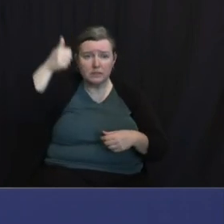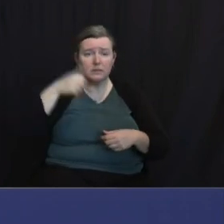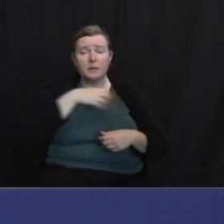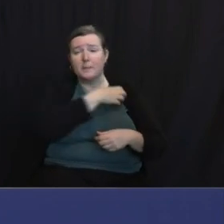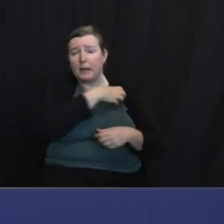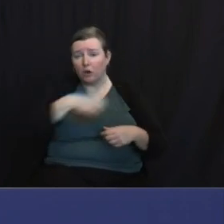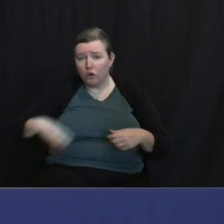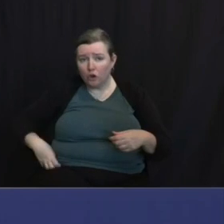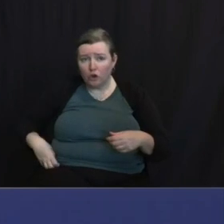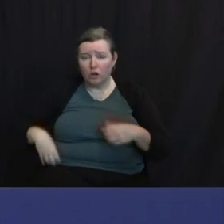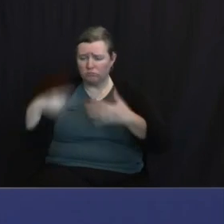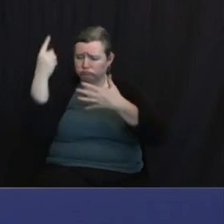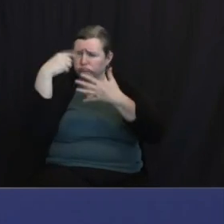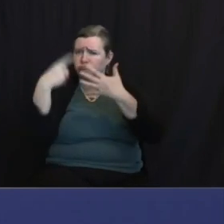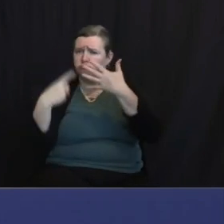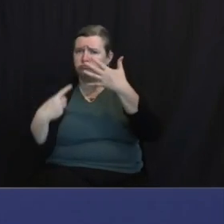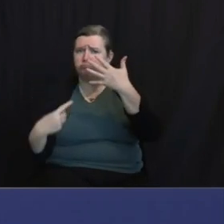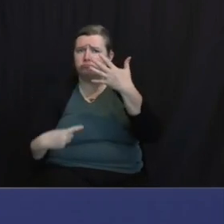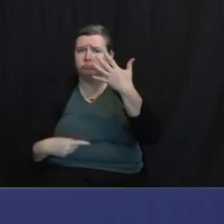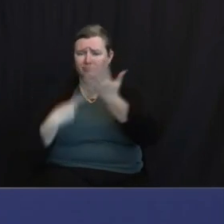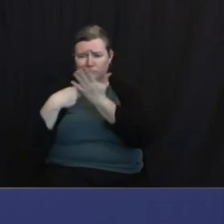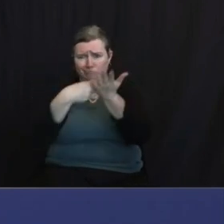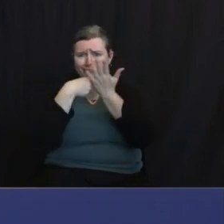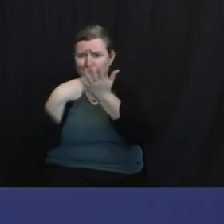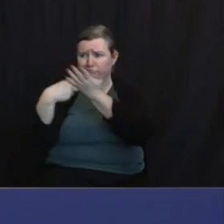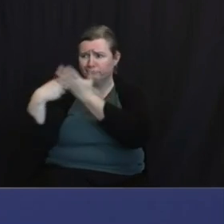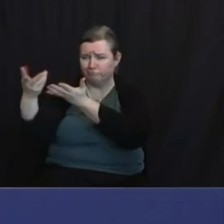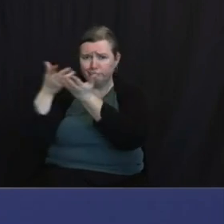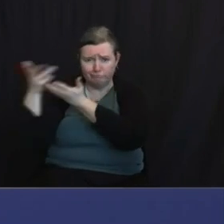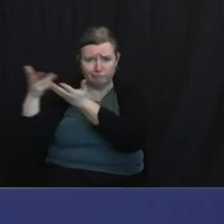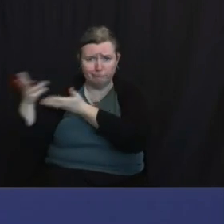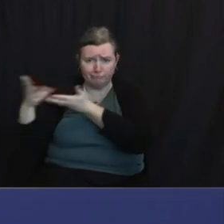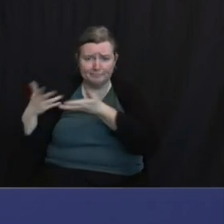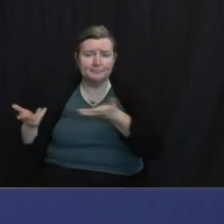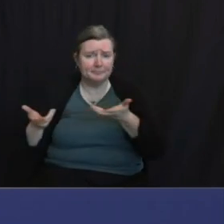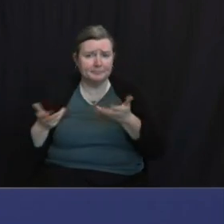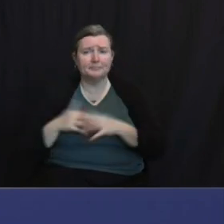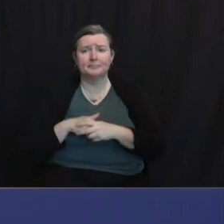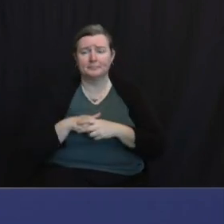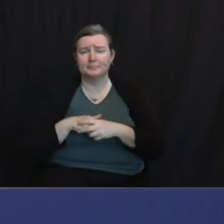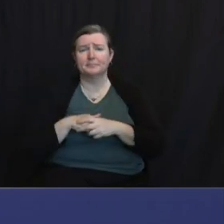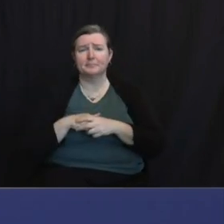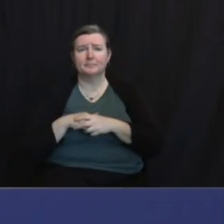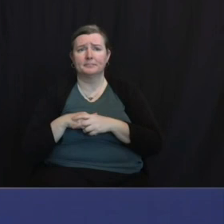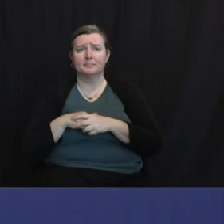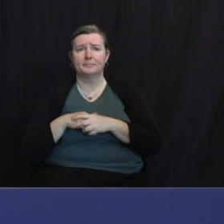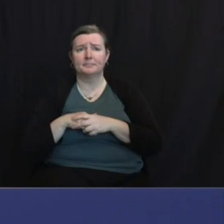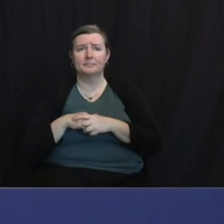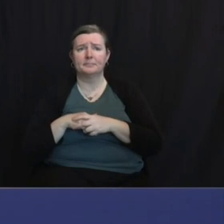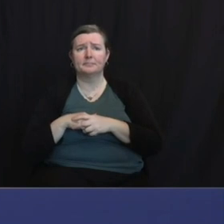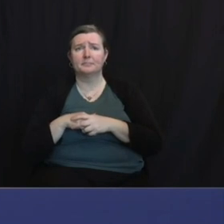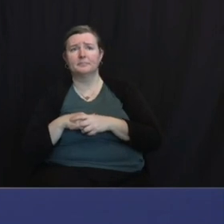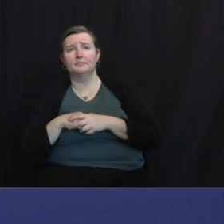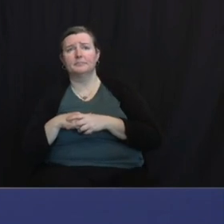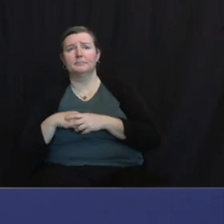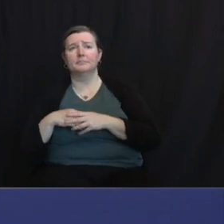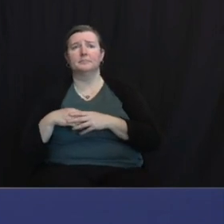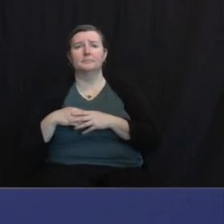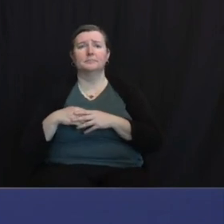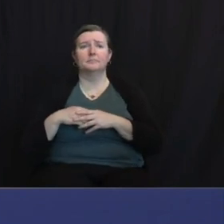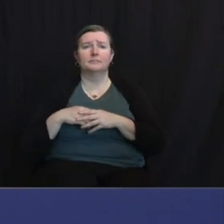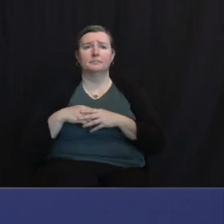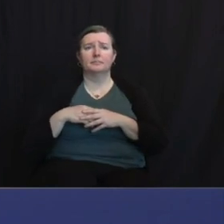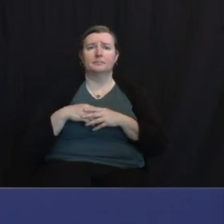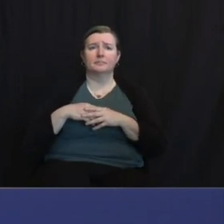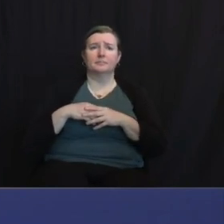quite notably in Hudson County significant in any governmental matters. I guess you could say that about every